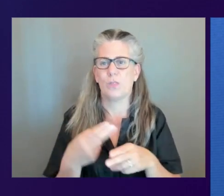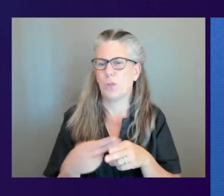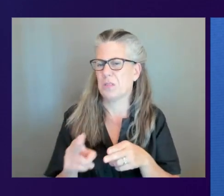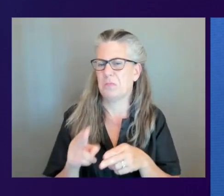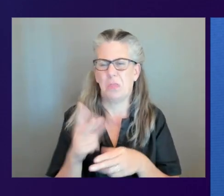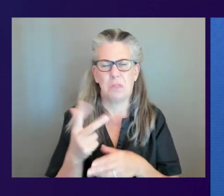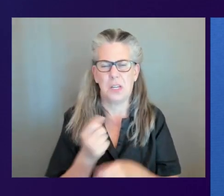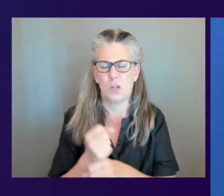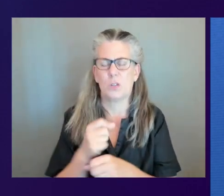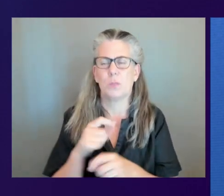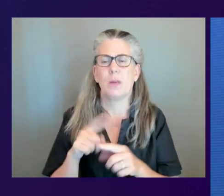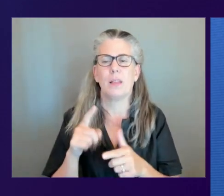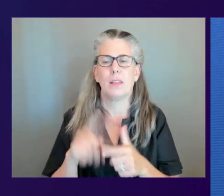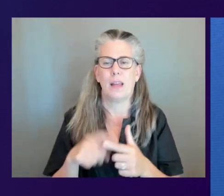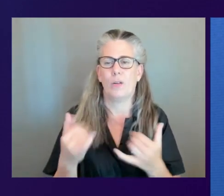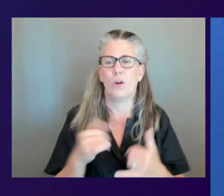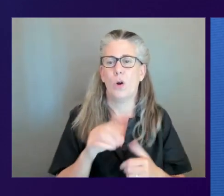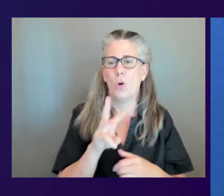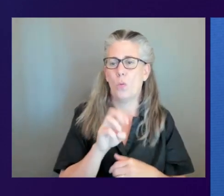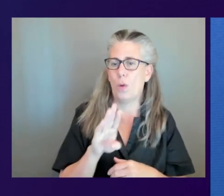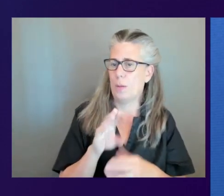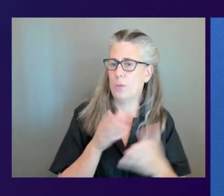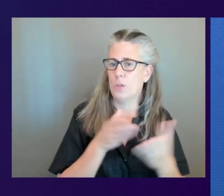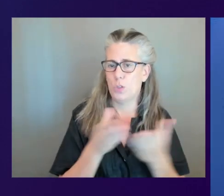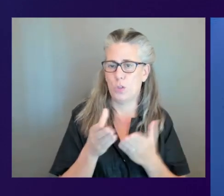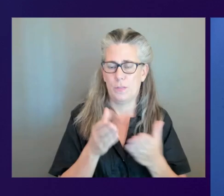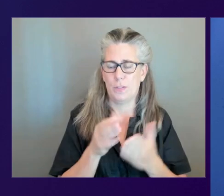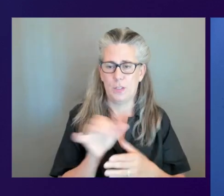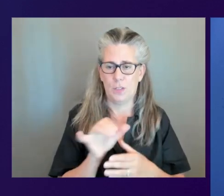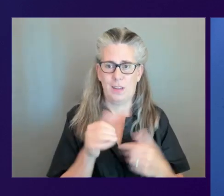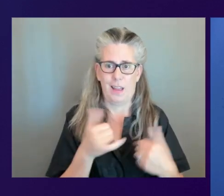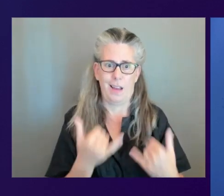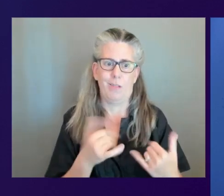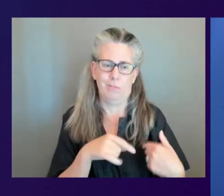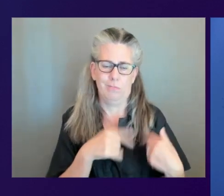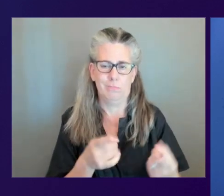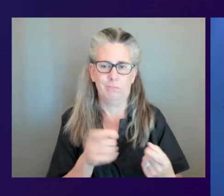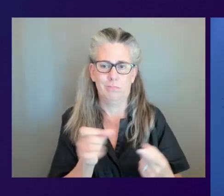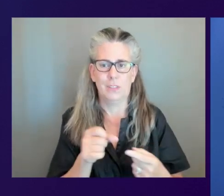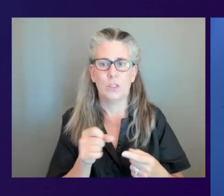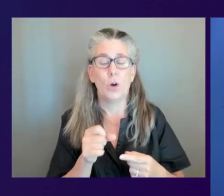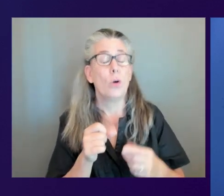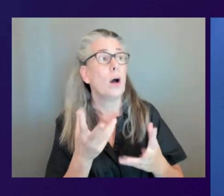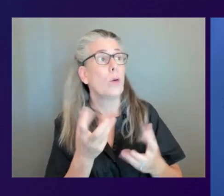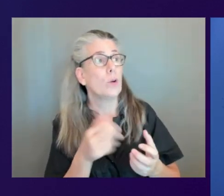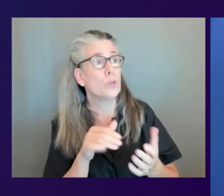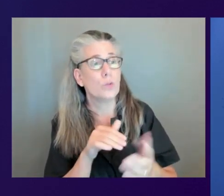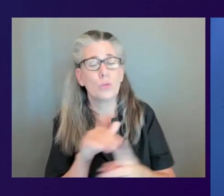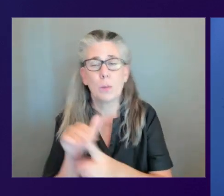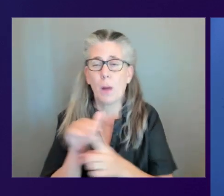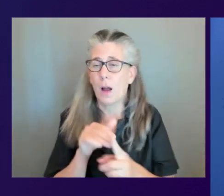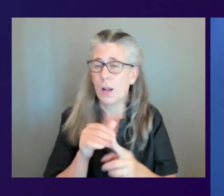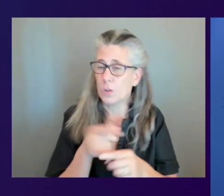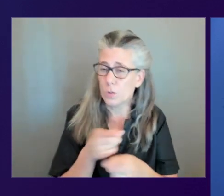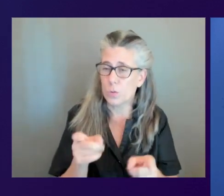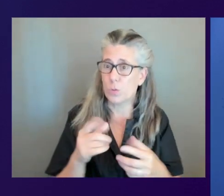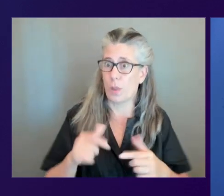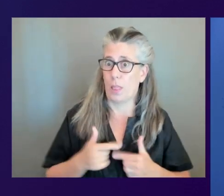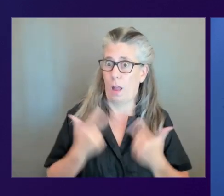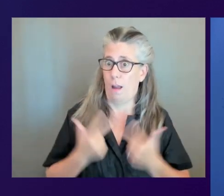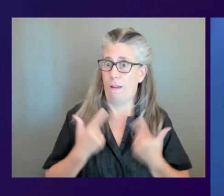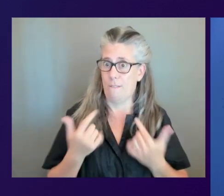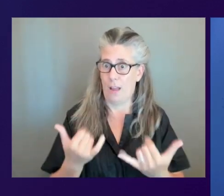our WorkSpaces Web service. Very nice, very nice. I want to remind everybody we are live. We've got chat open. If you've got